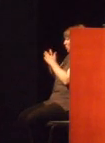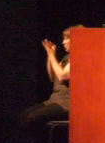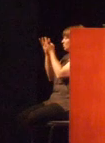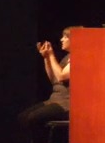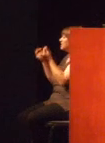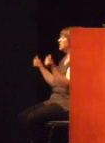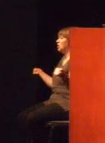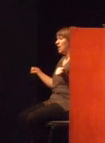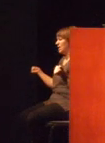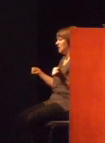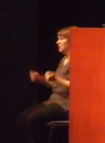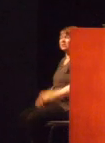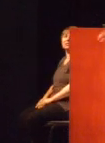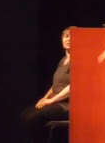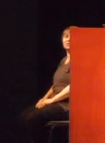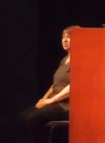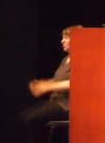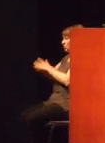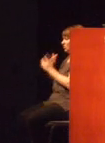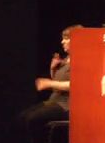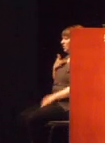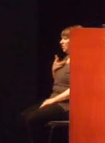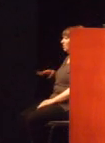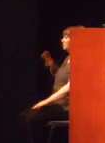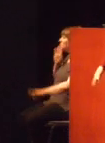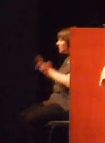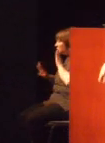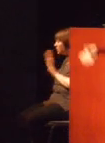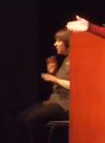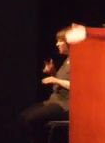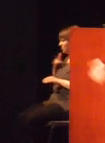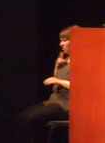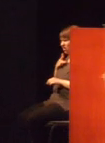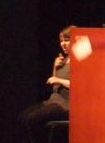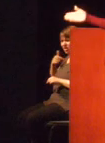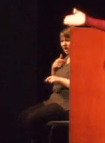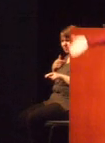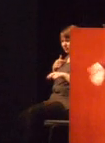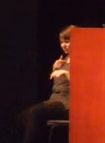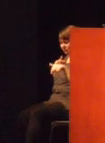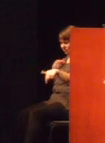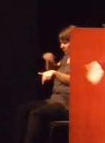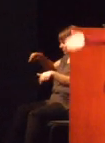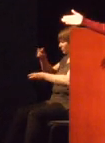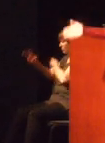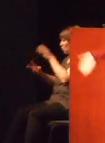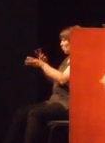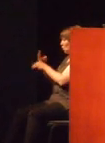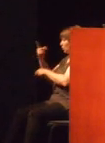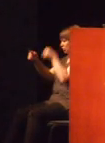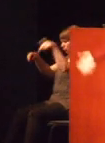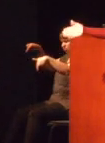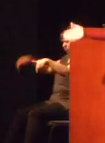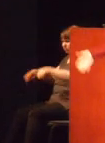really frustrating, and you start to feel like you have one foot in two different worlds. Like, at this foot, my family and all the